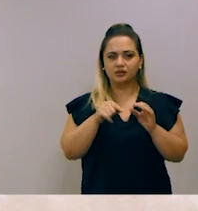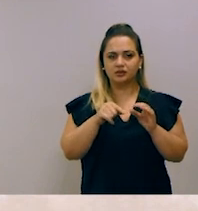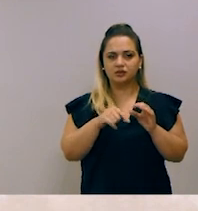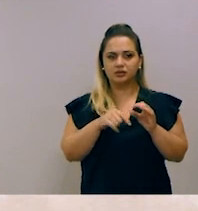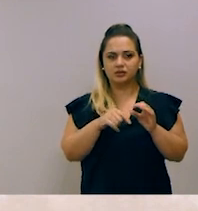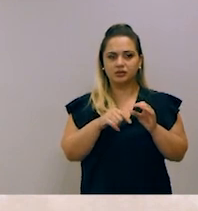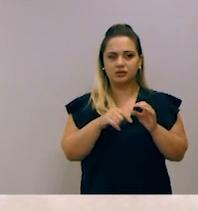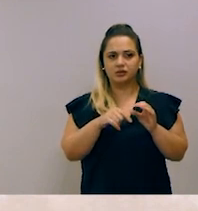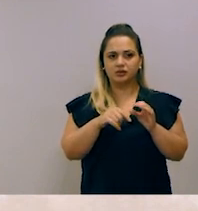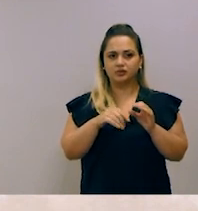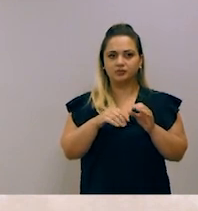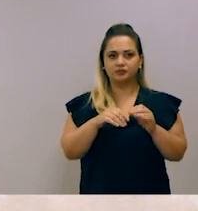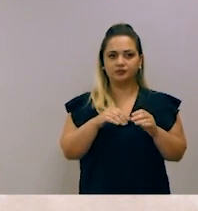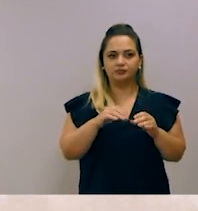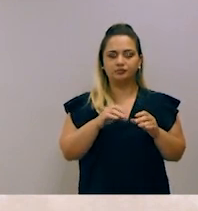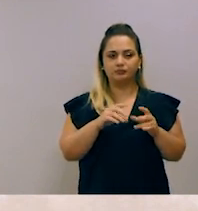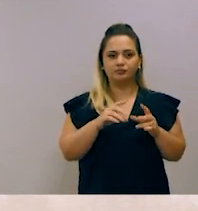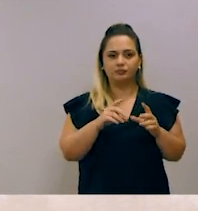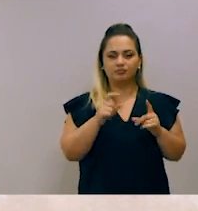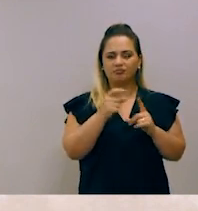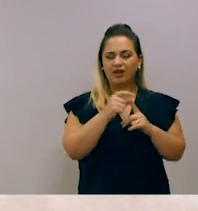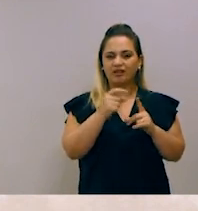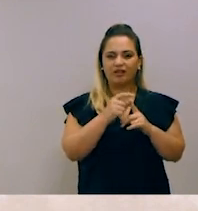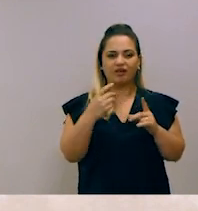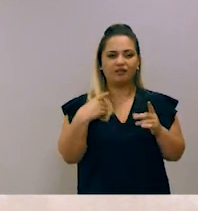is associated to